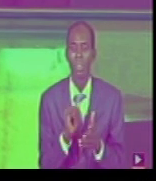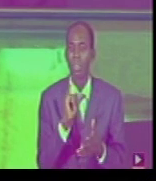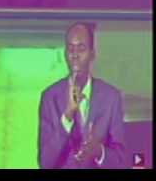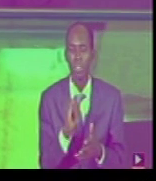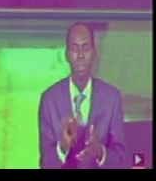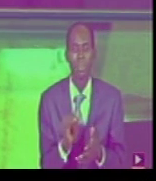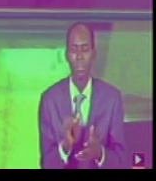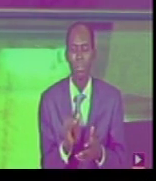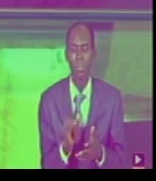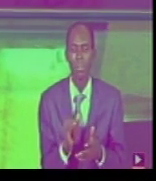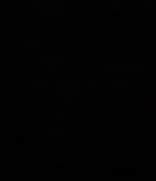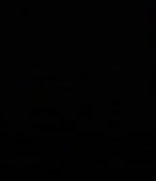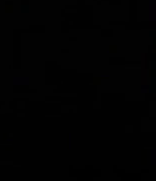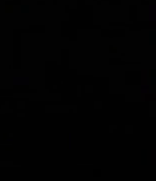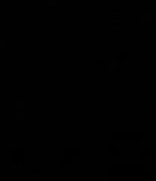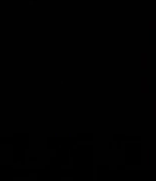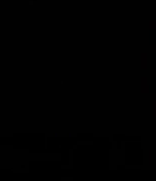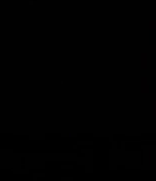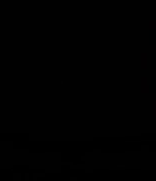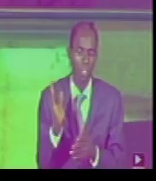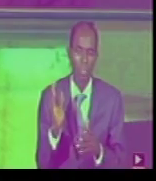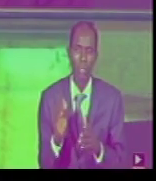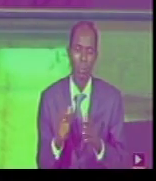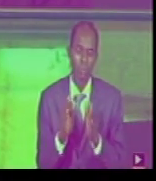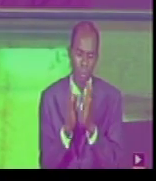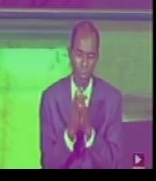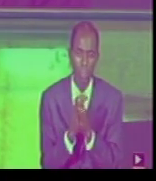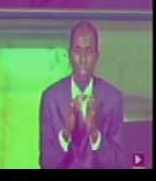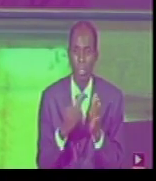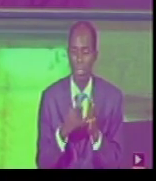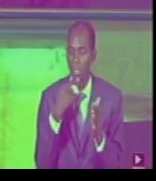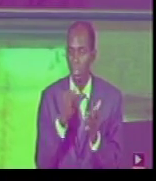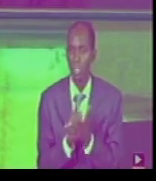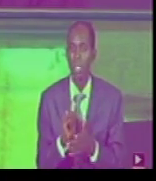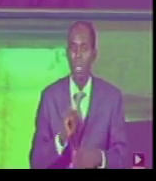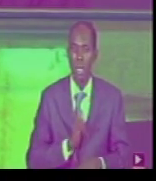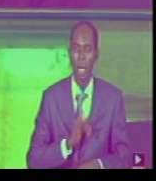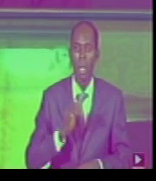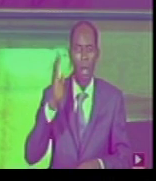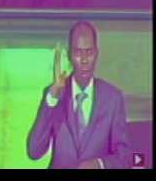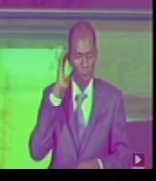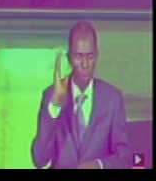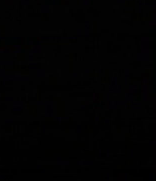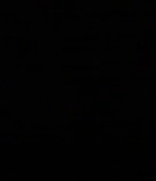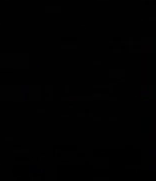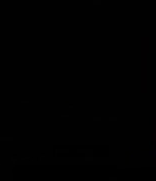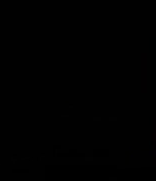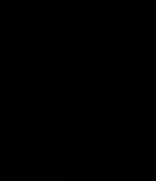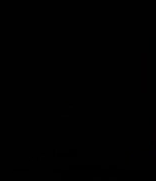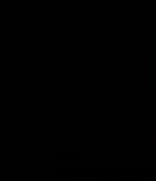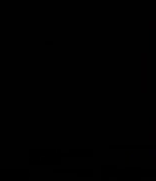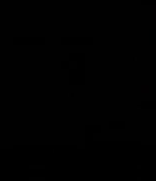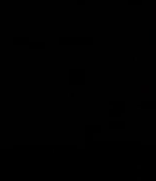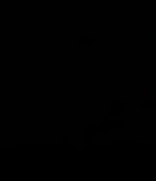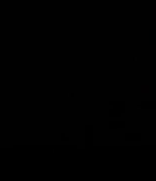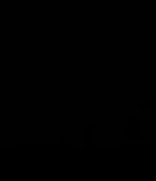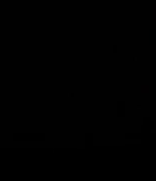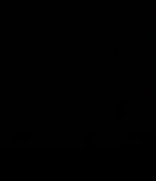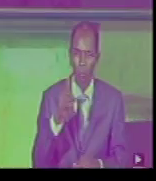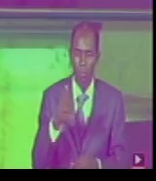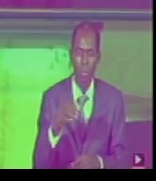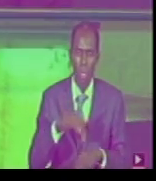key. It says, I will surely buy each of thee at a price.